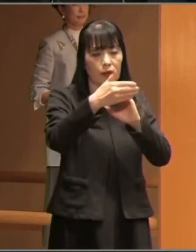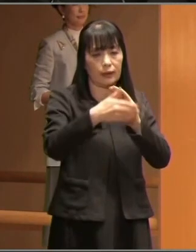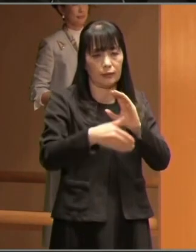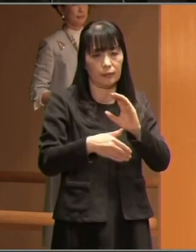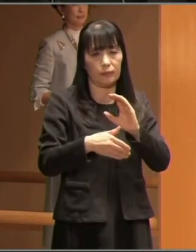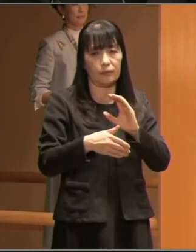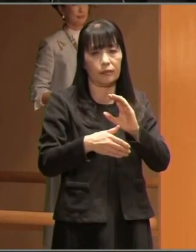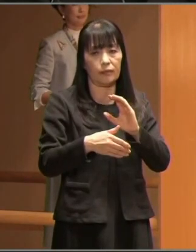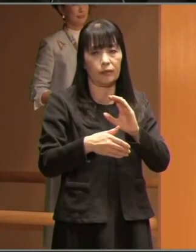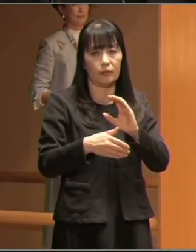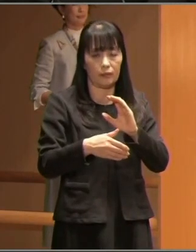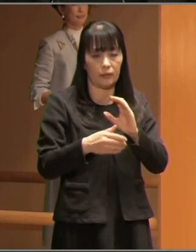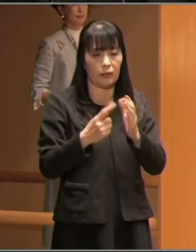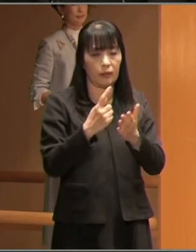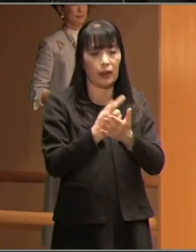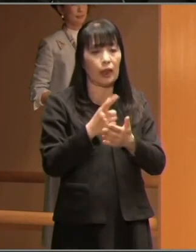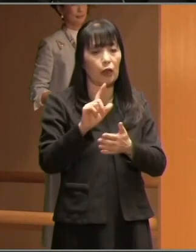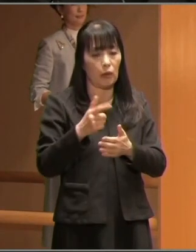we have been